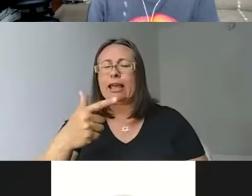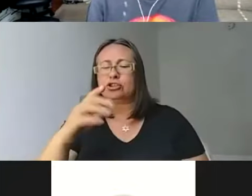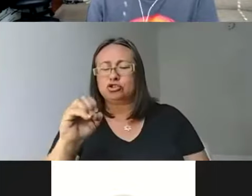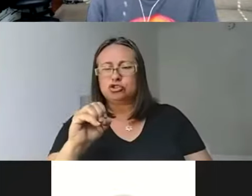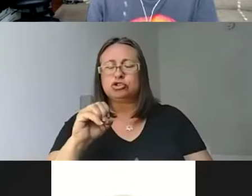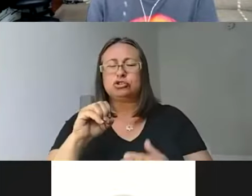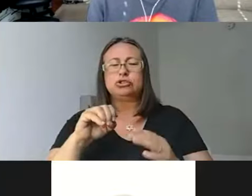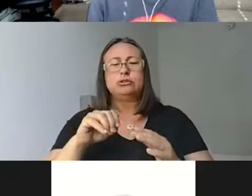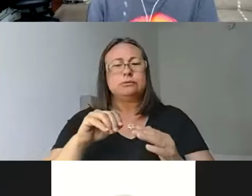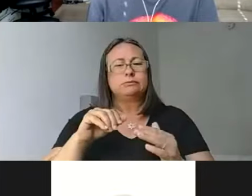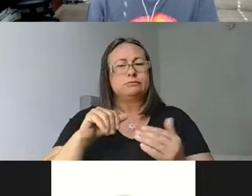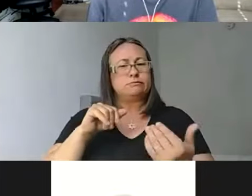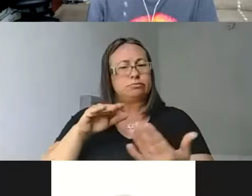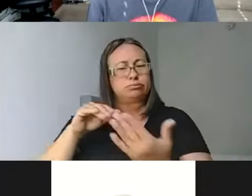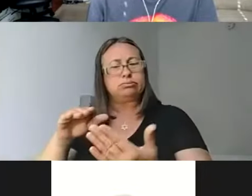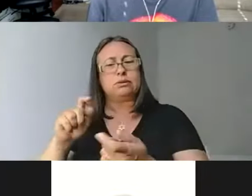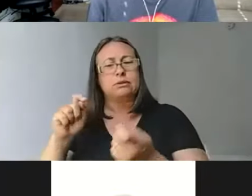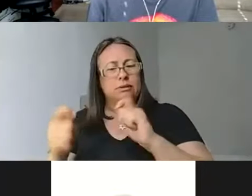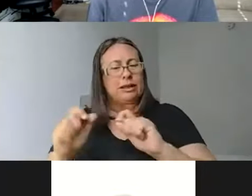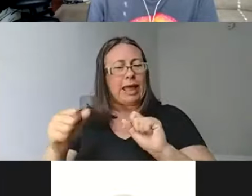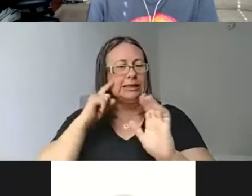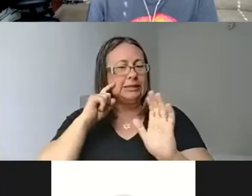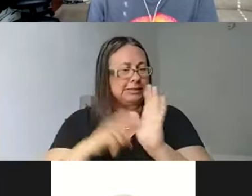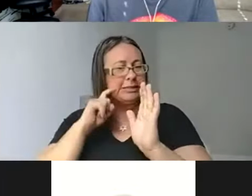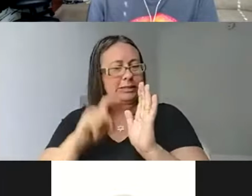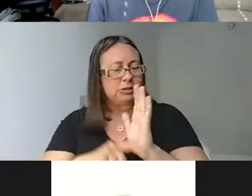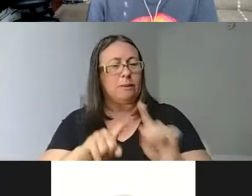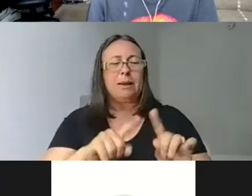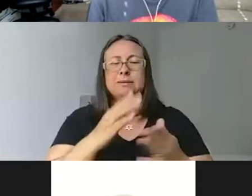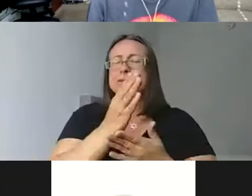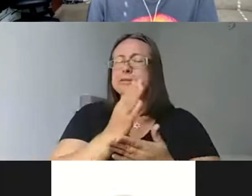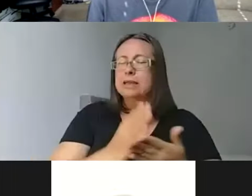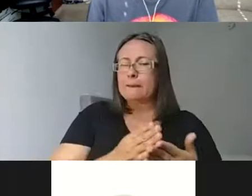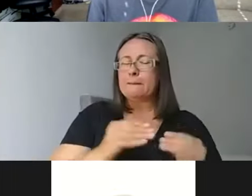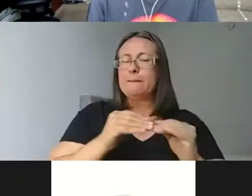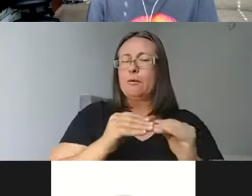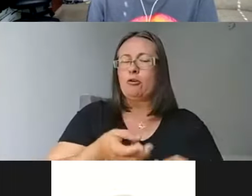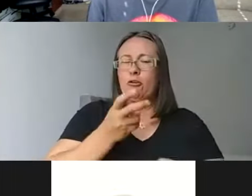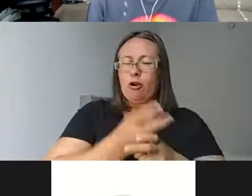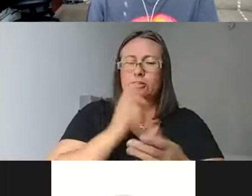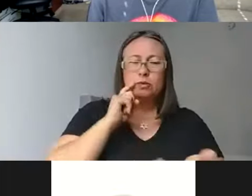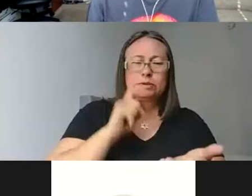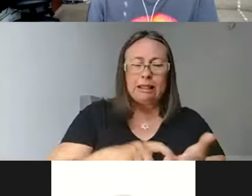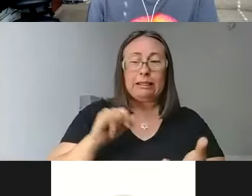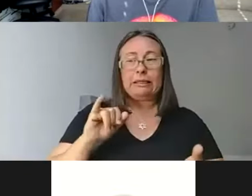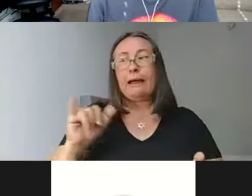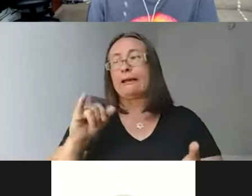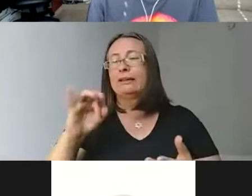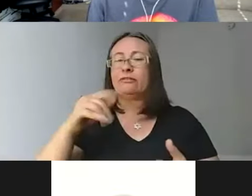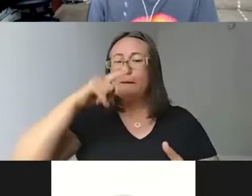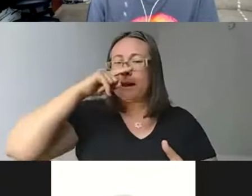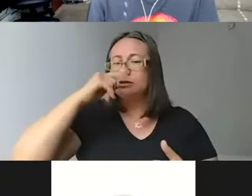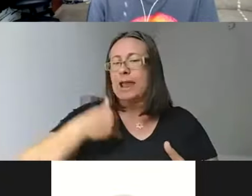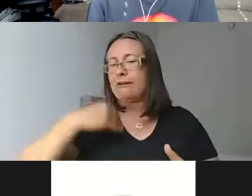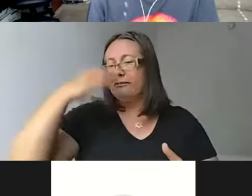Some other things are a little bit harder, like, it's a little bit harder to tell if a mouse might have dementia. Some of the